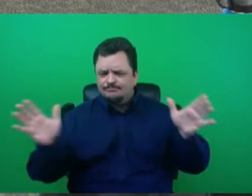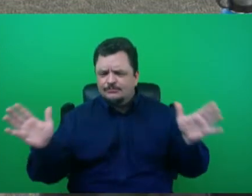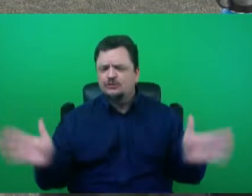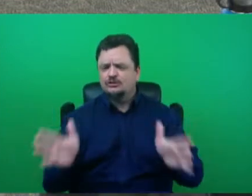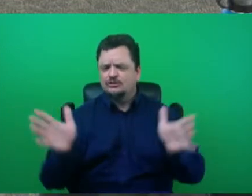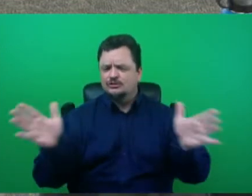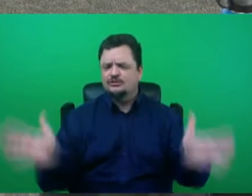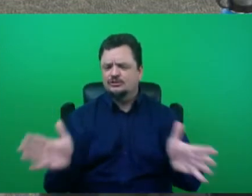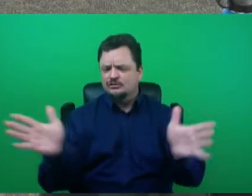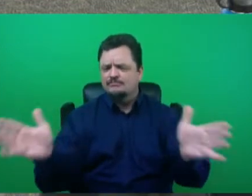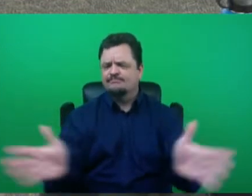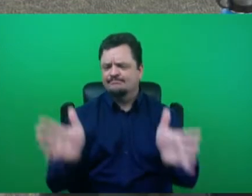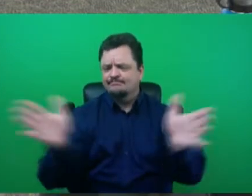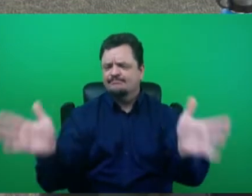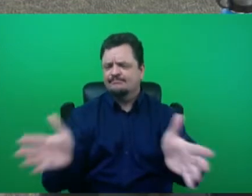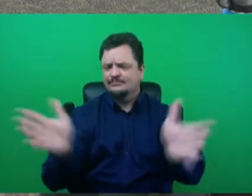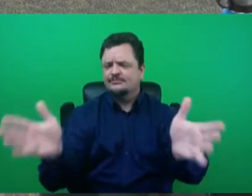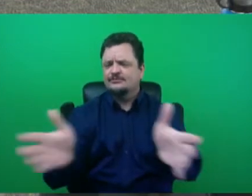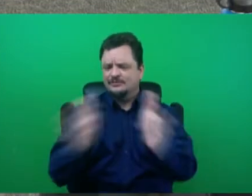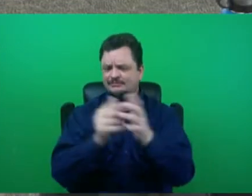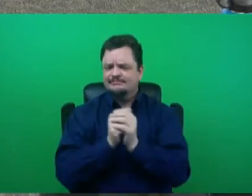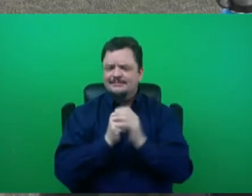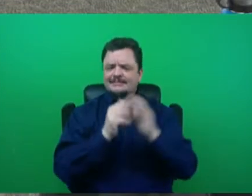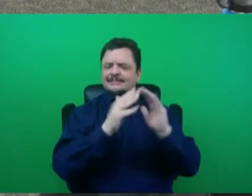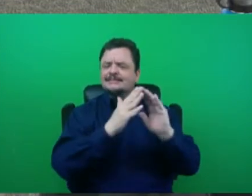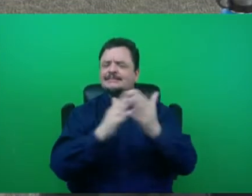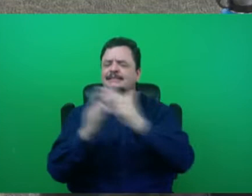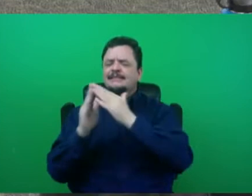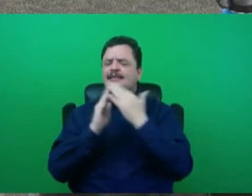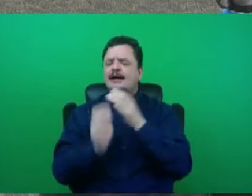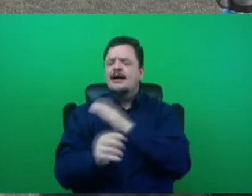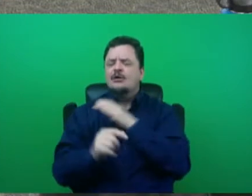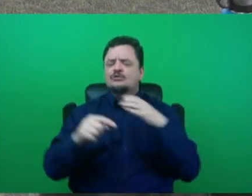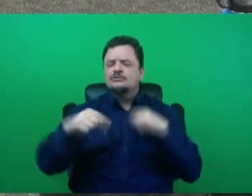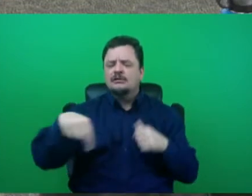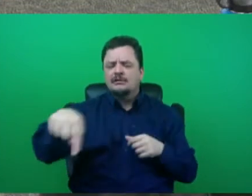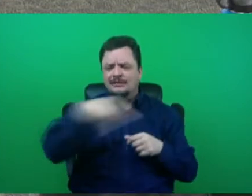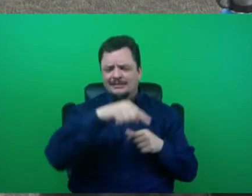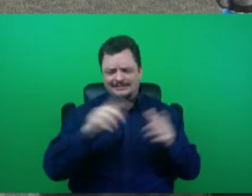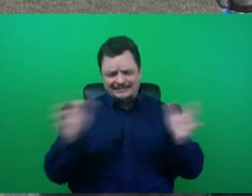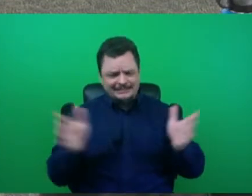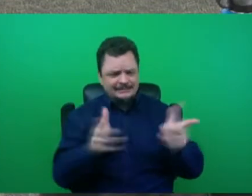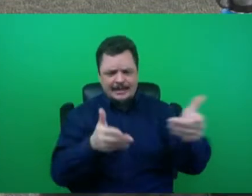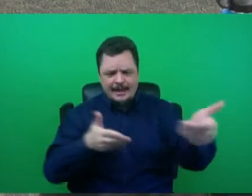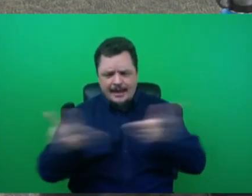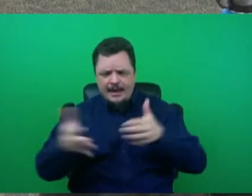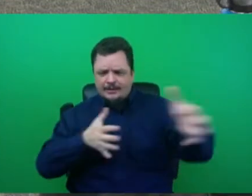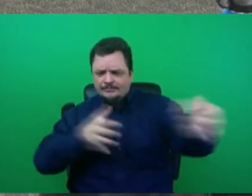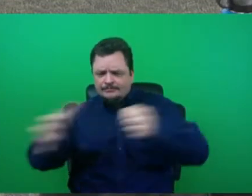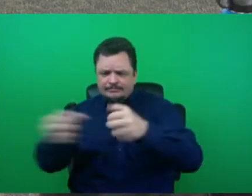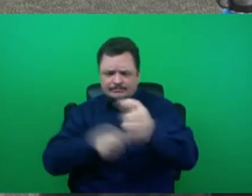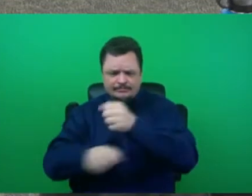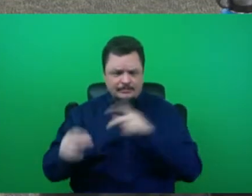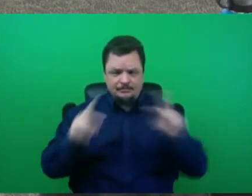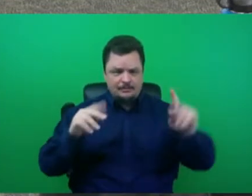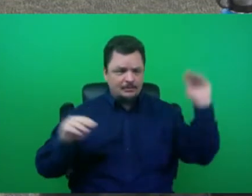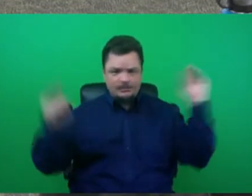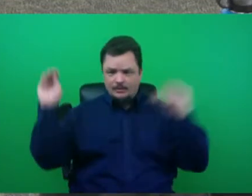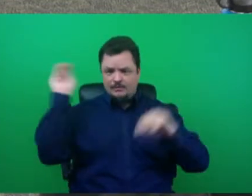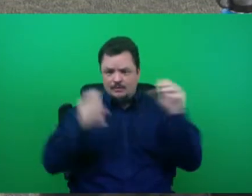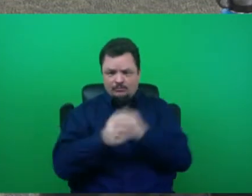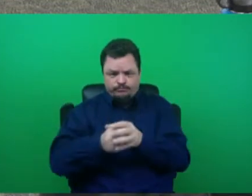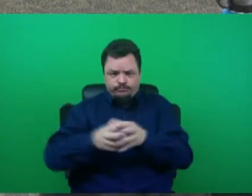the number of staff here have not kept up with the county's steady climb in population. And this has